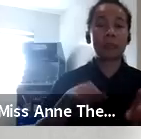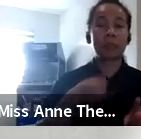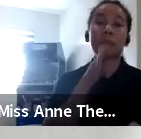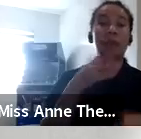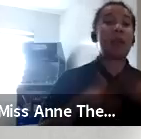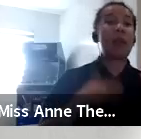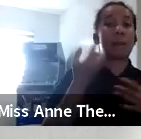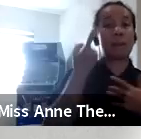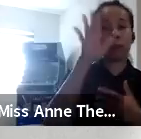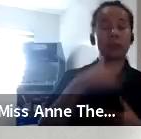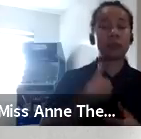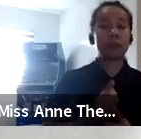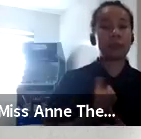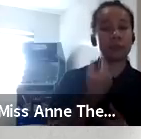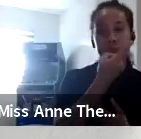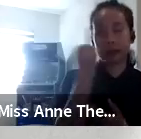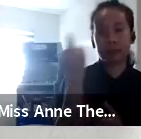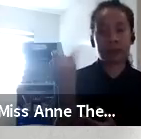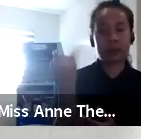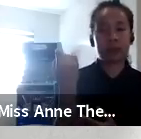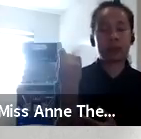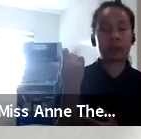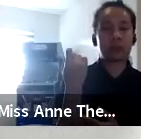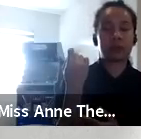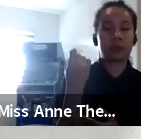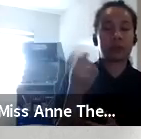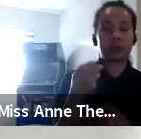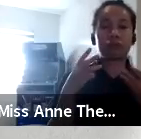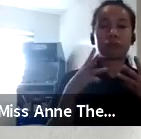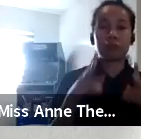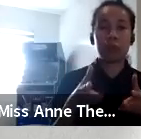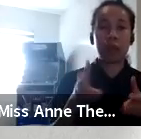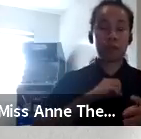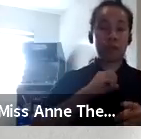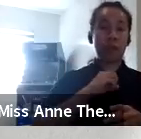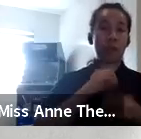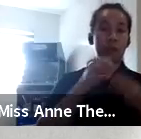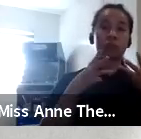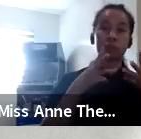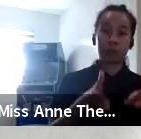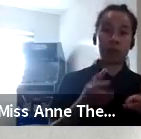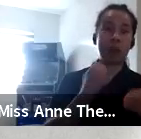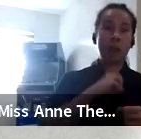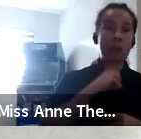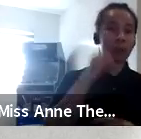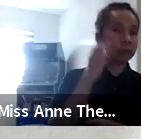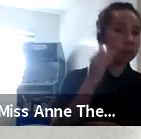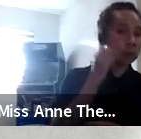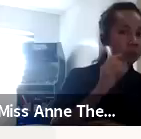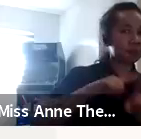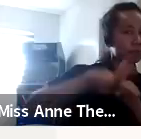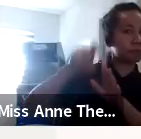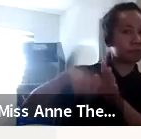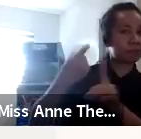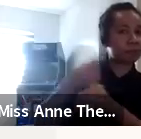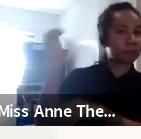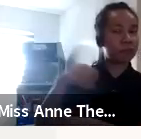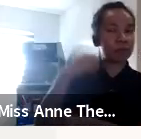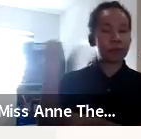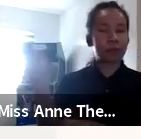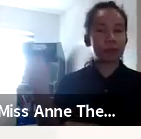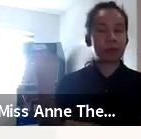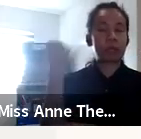for yourself. Because there's a path that you are taking. It's a different path than them.